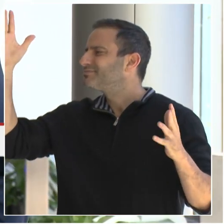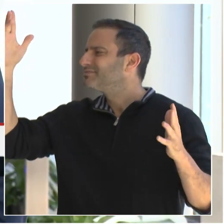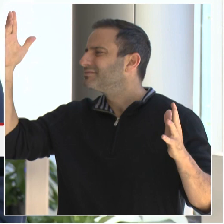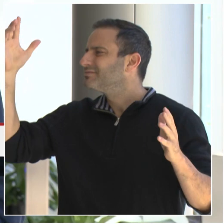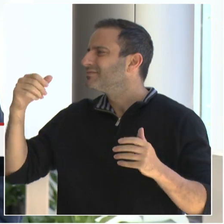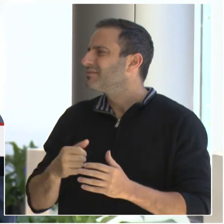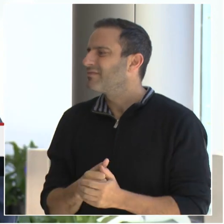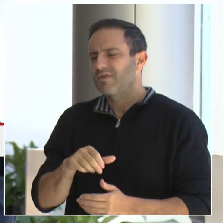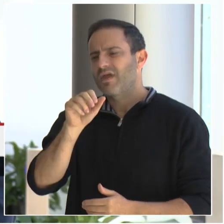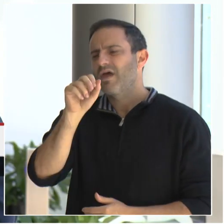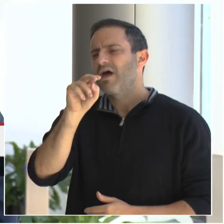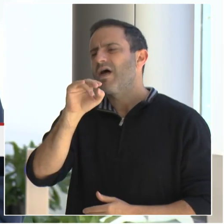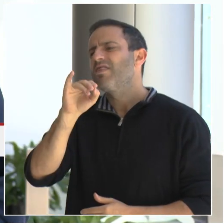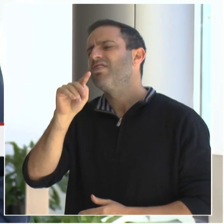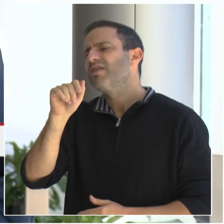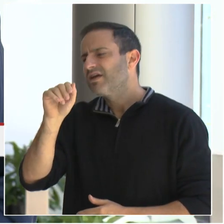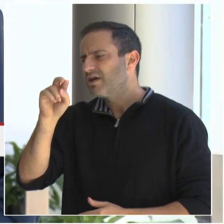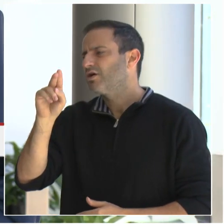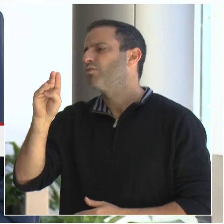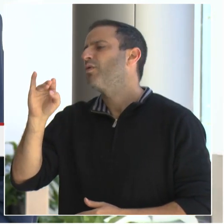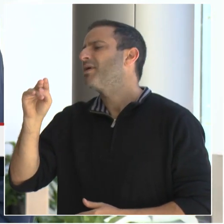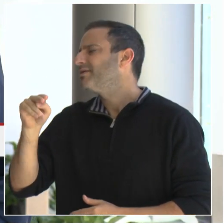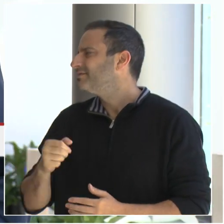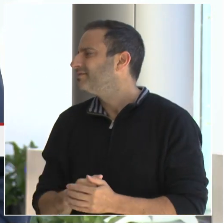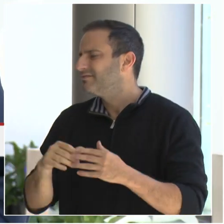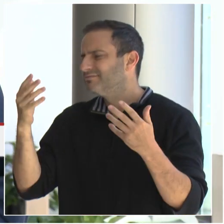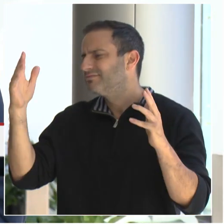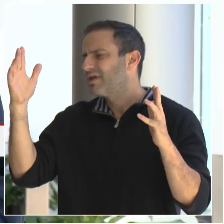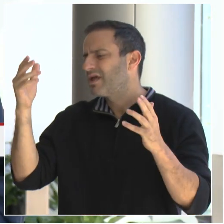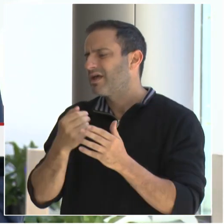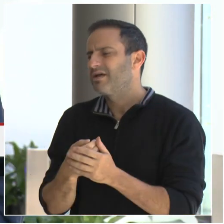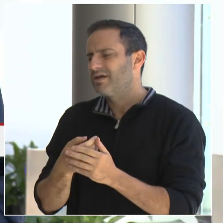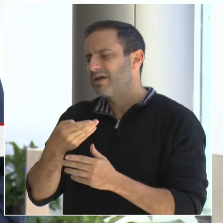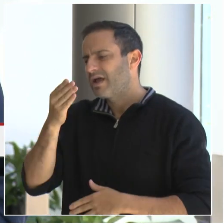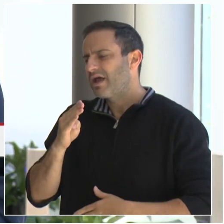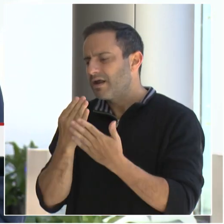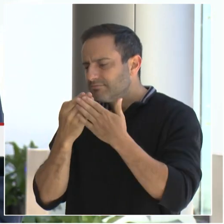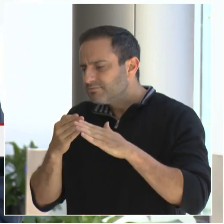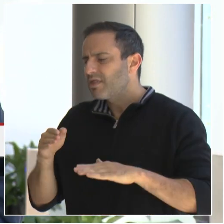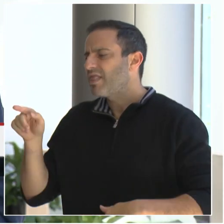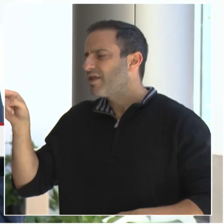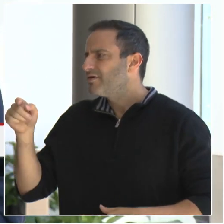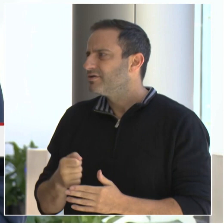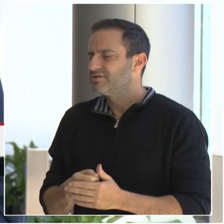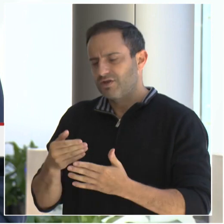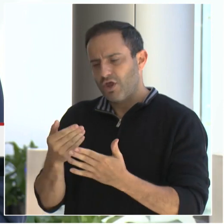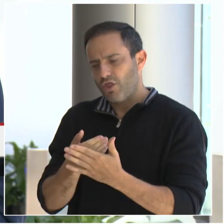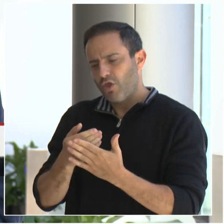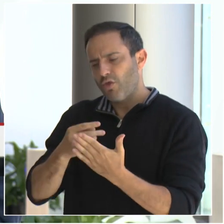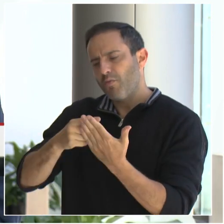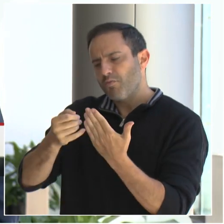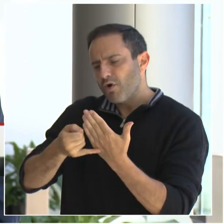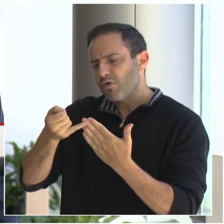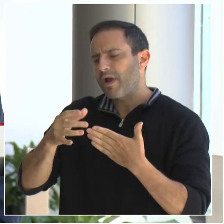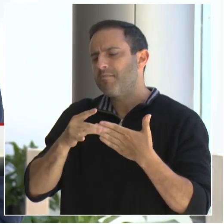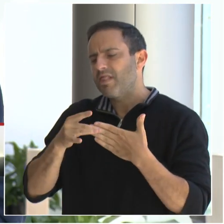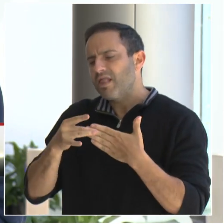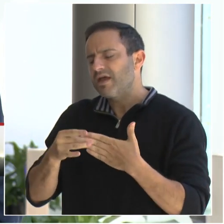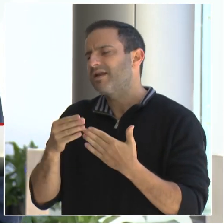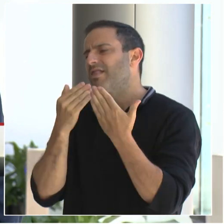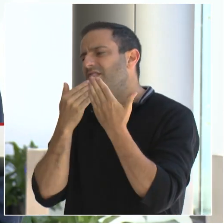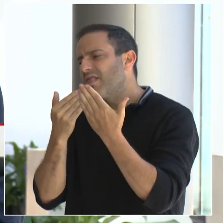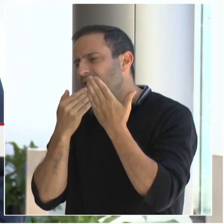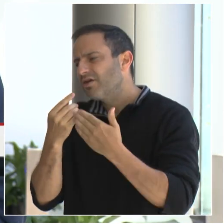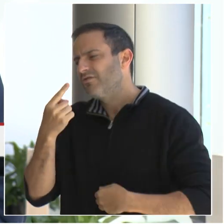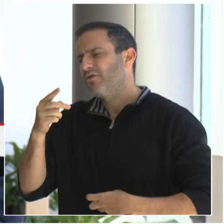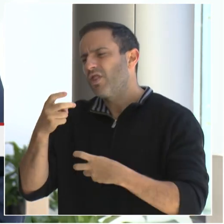A lot of people worked on this project, but. A lot of blood, sweat, and tears by Nia as our program lead on this, so thank you for all the hard work, Nia,